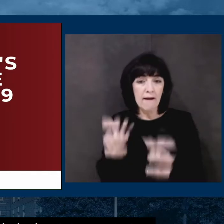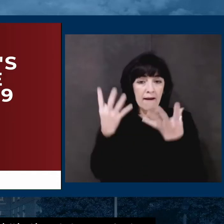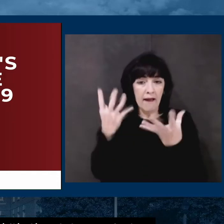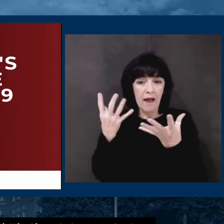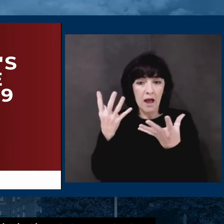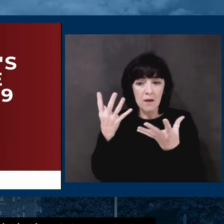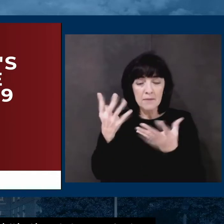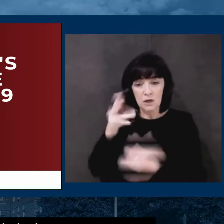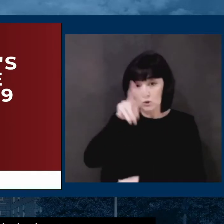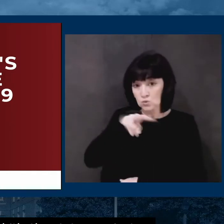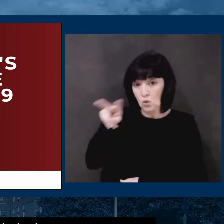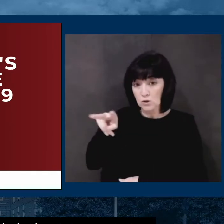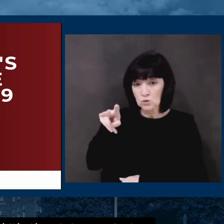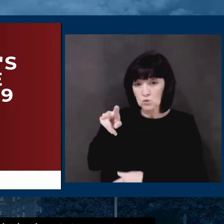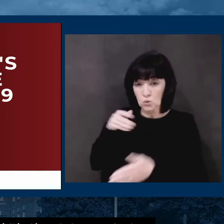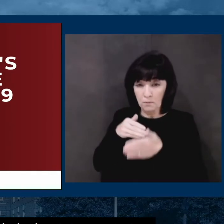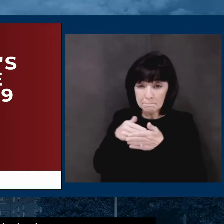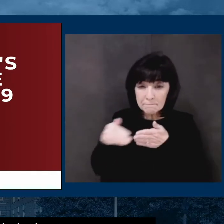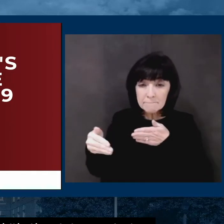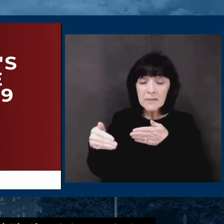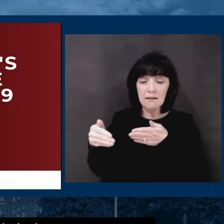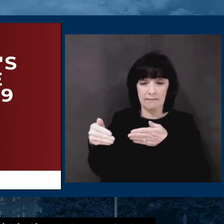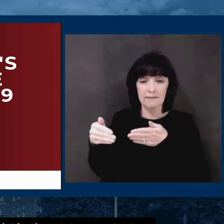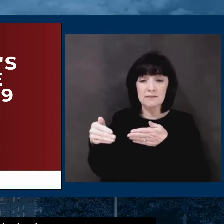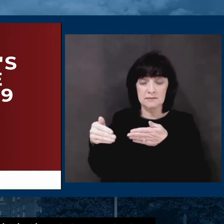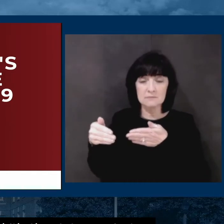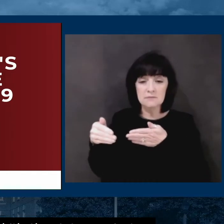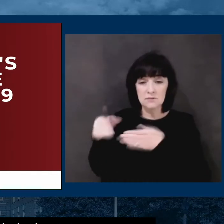million doses of the